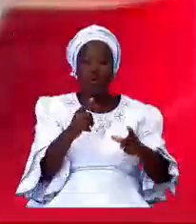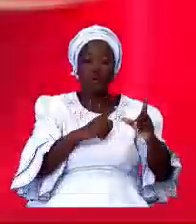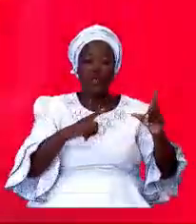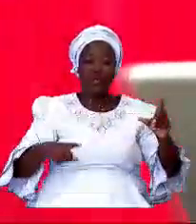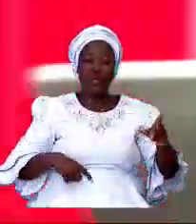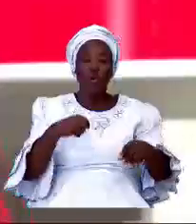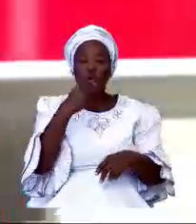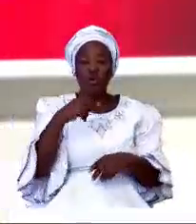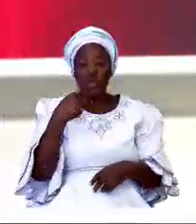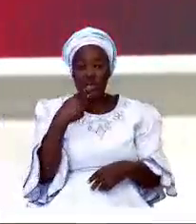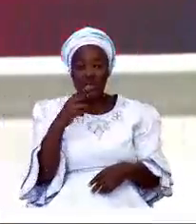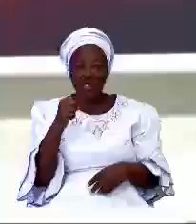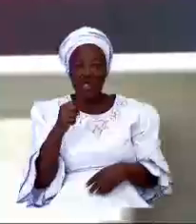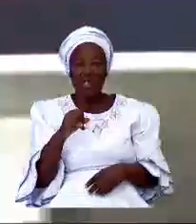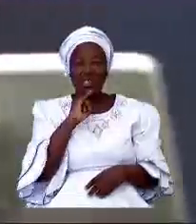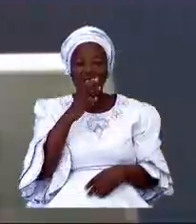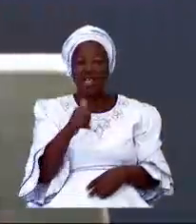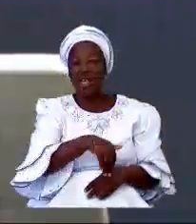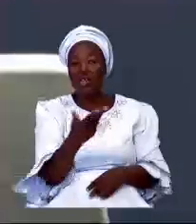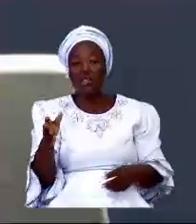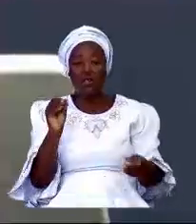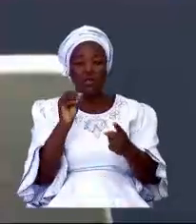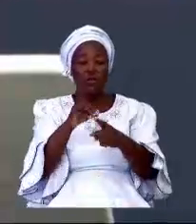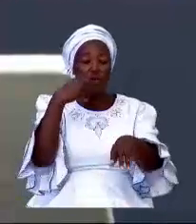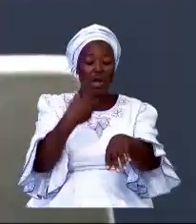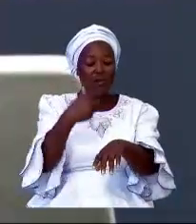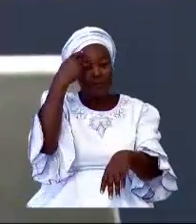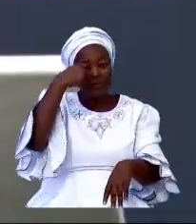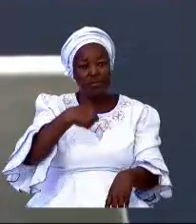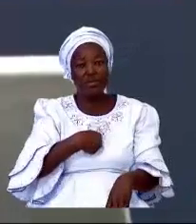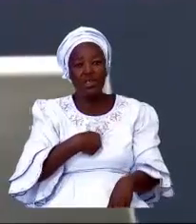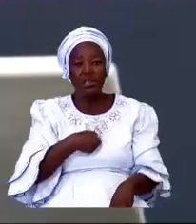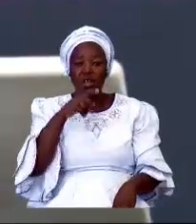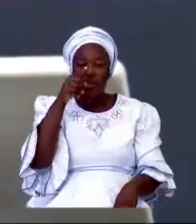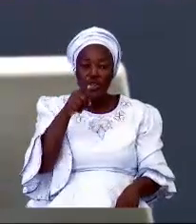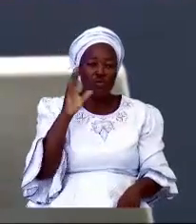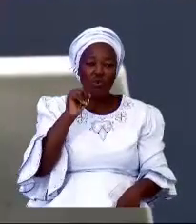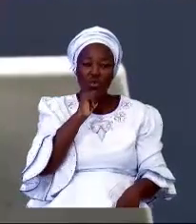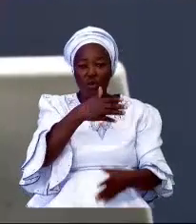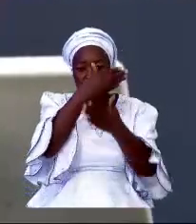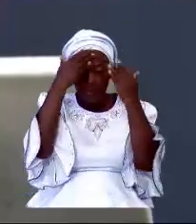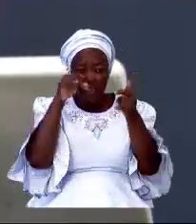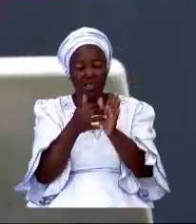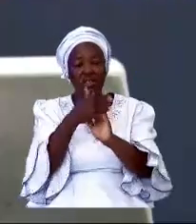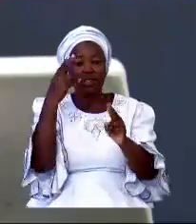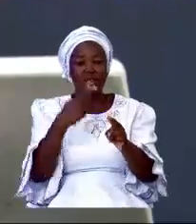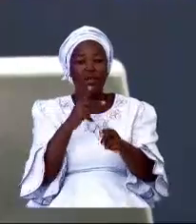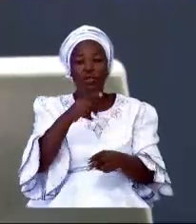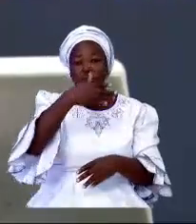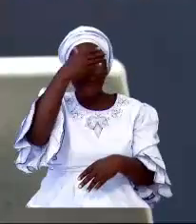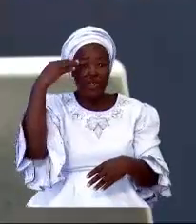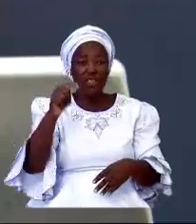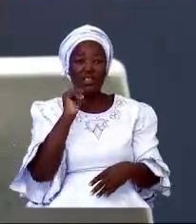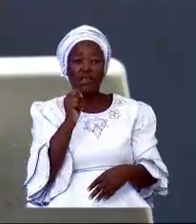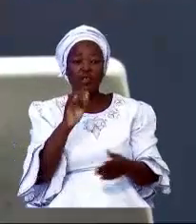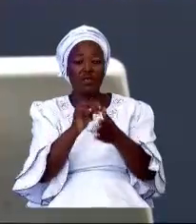You forget the mighty power of the Lord who says, is there anything too hard for me?